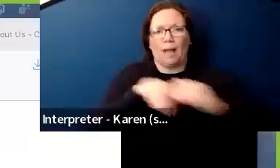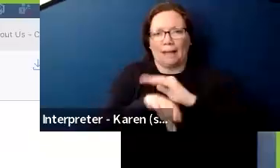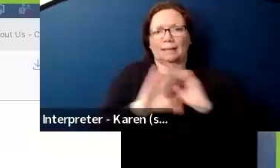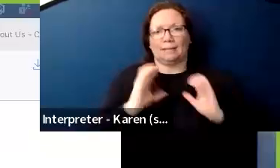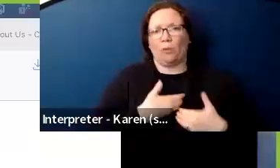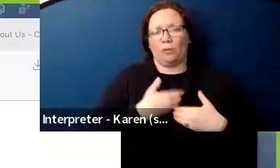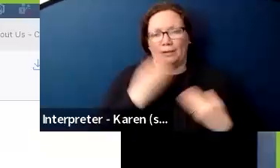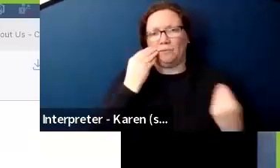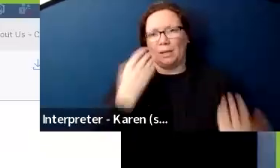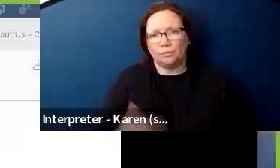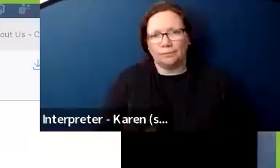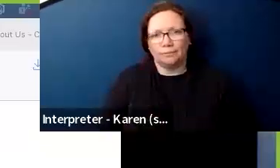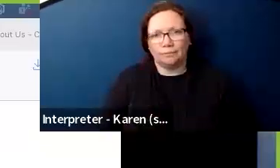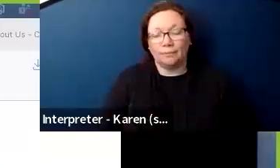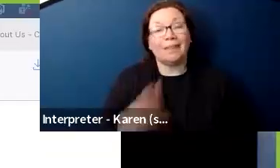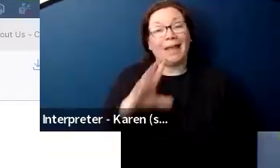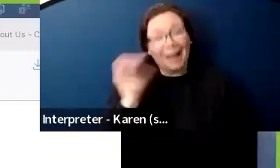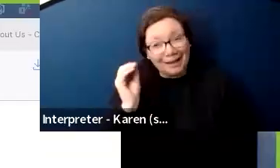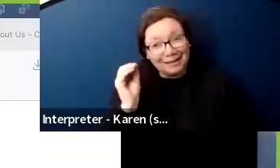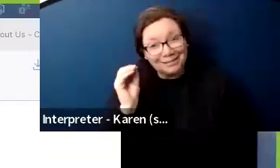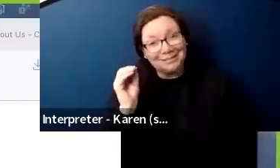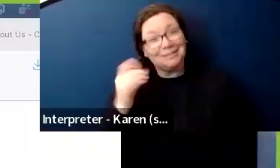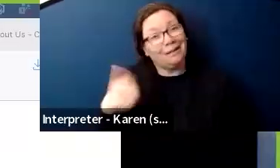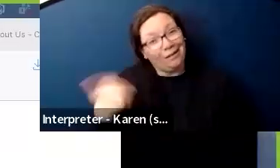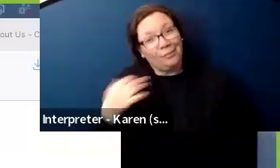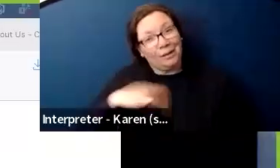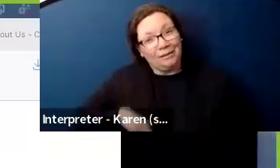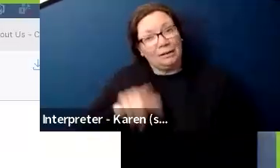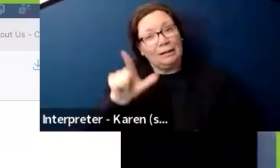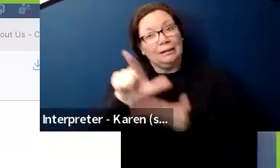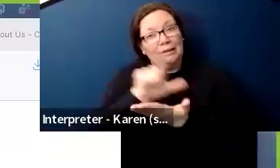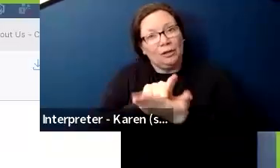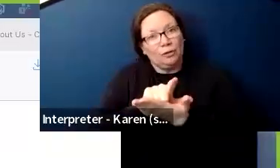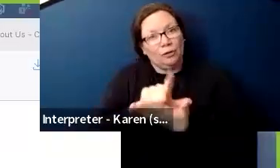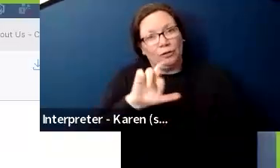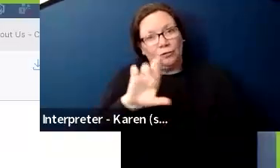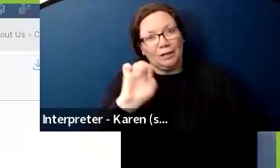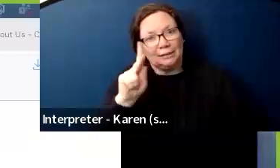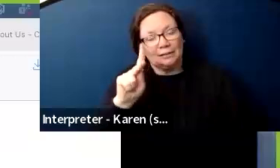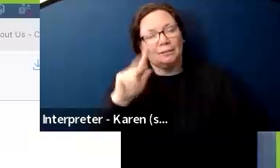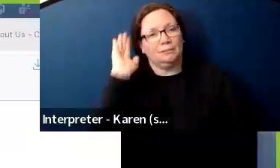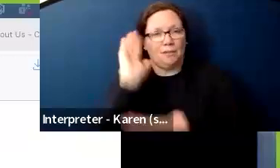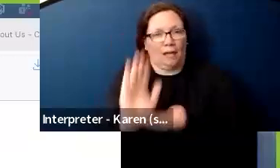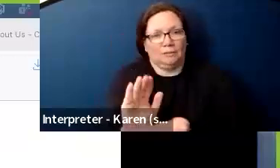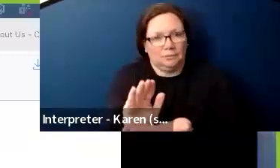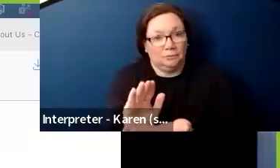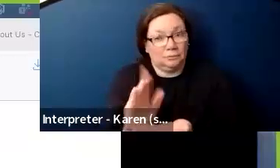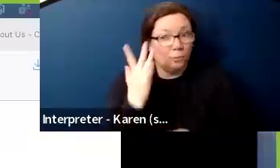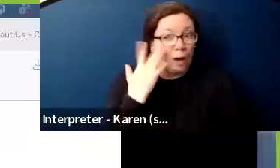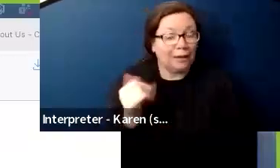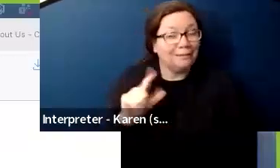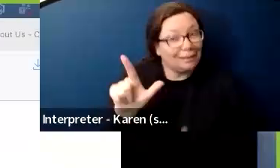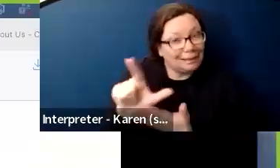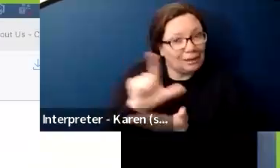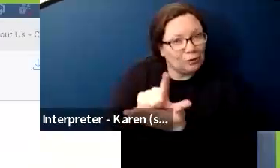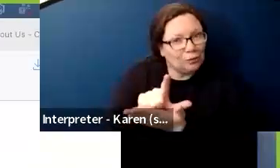It does also reduce legal risk because there are risks out there. that